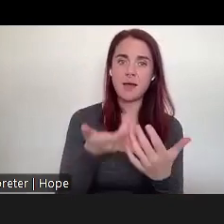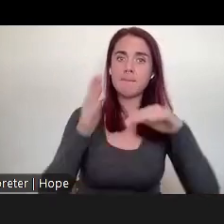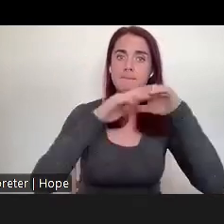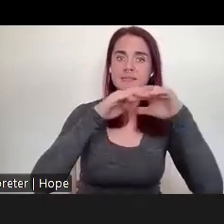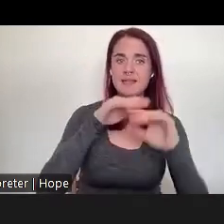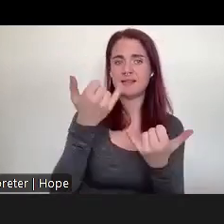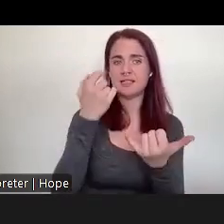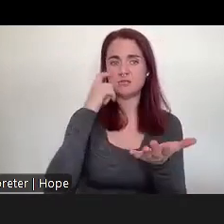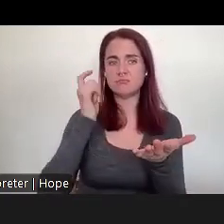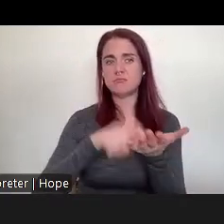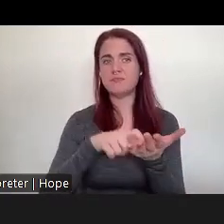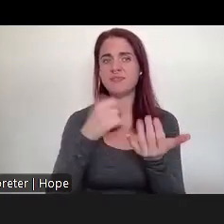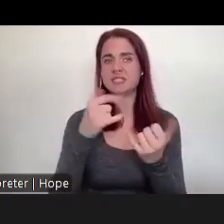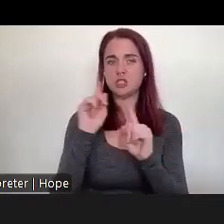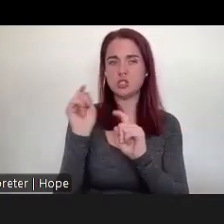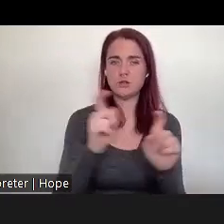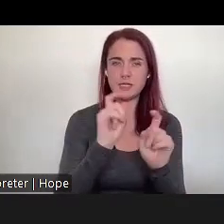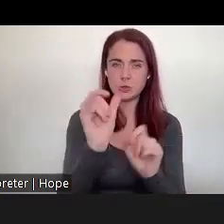survey.